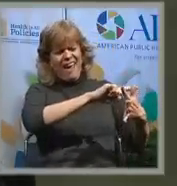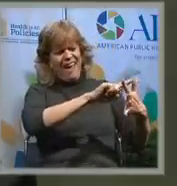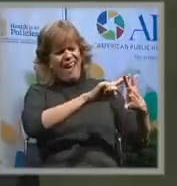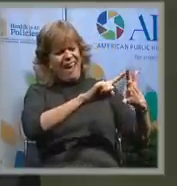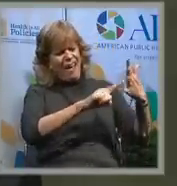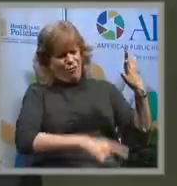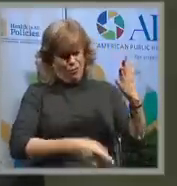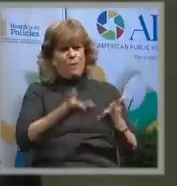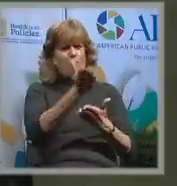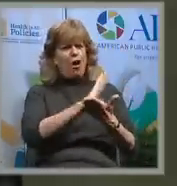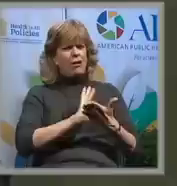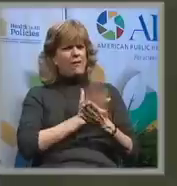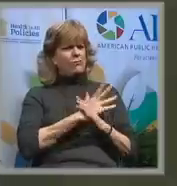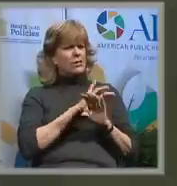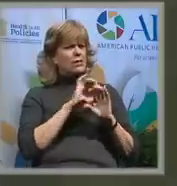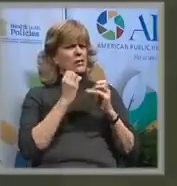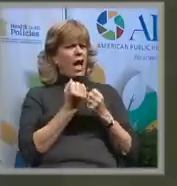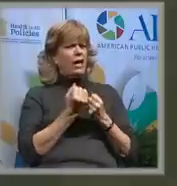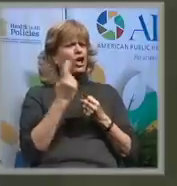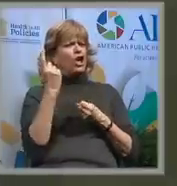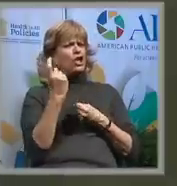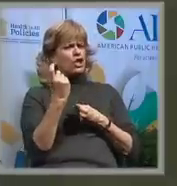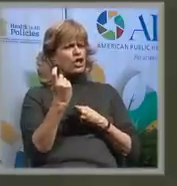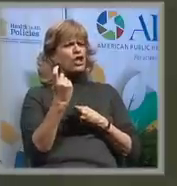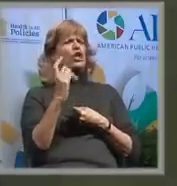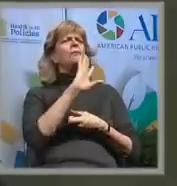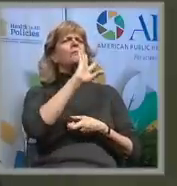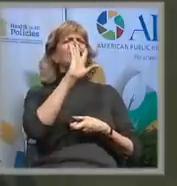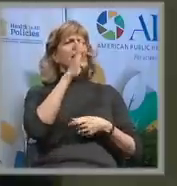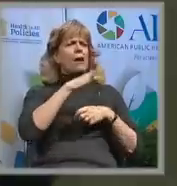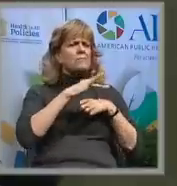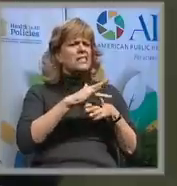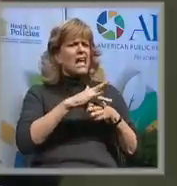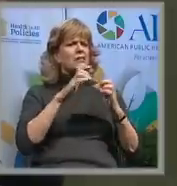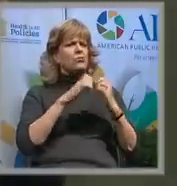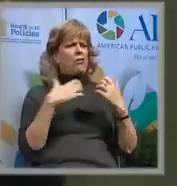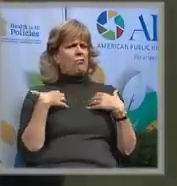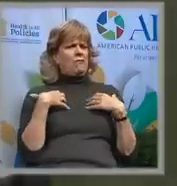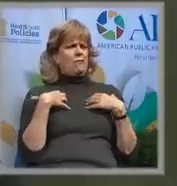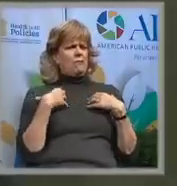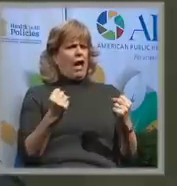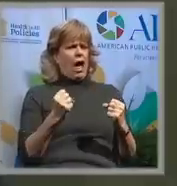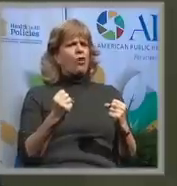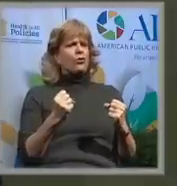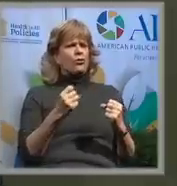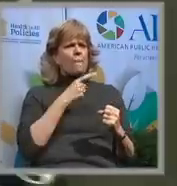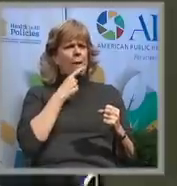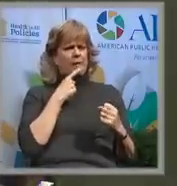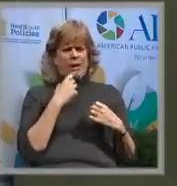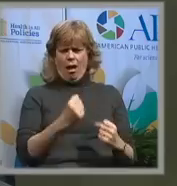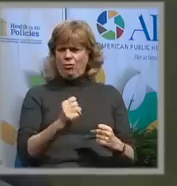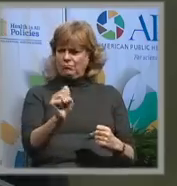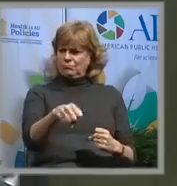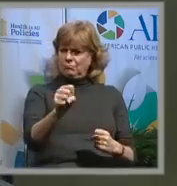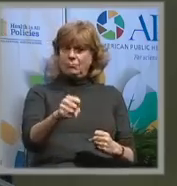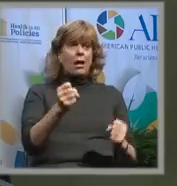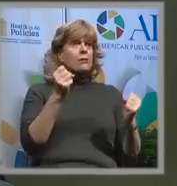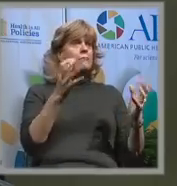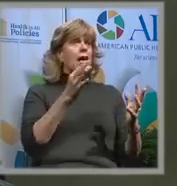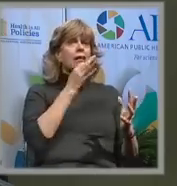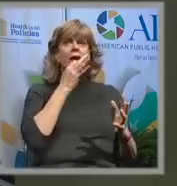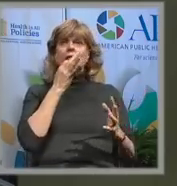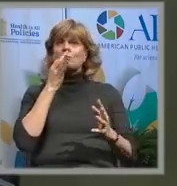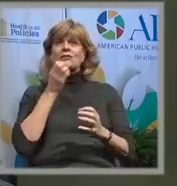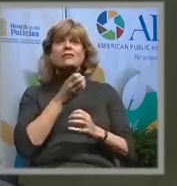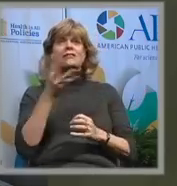our society that should not be as concerned about these issues as you are here today. And as many experts, several of